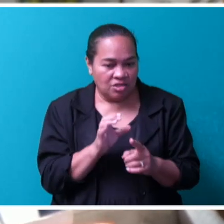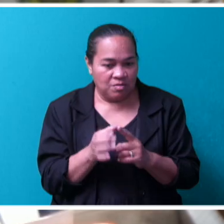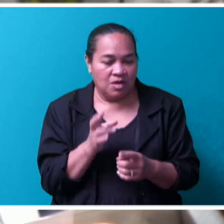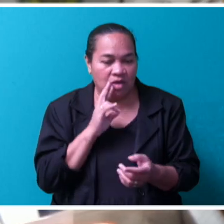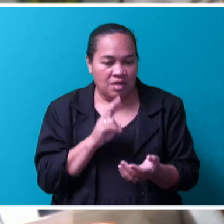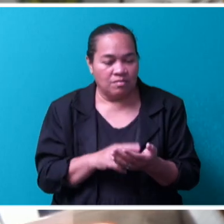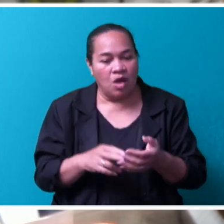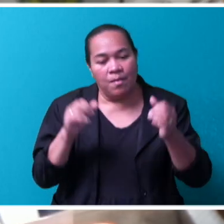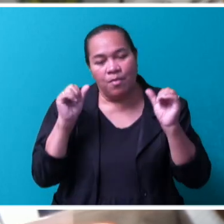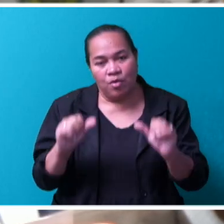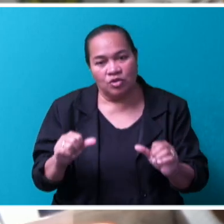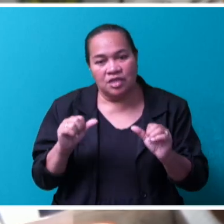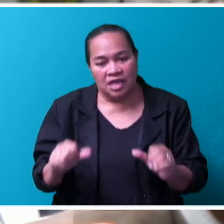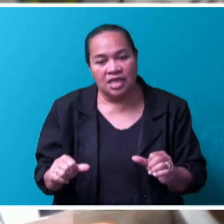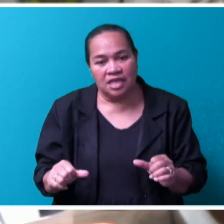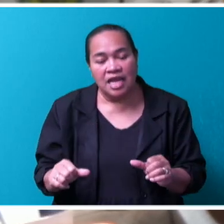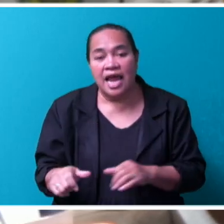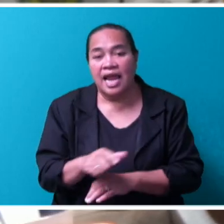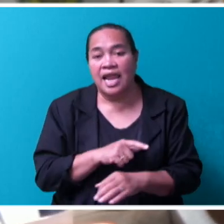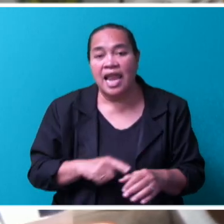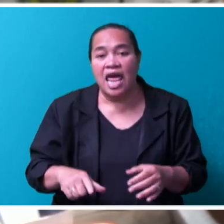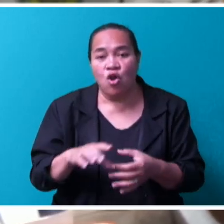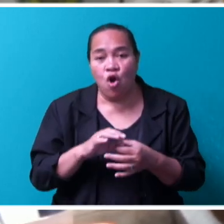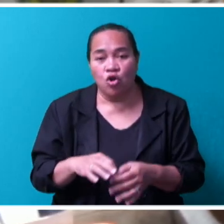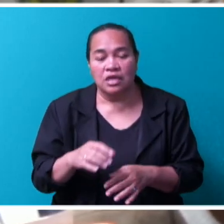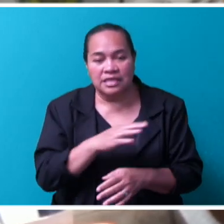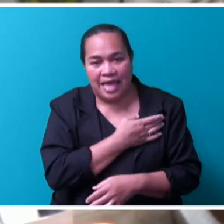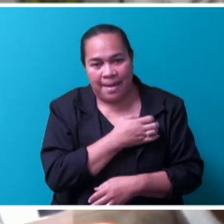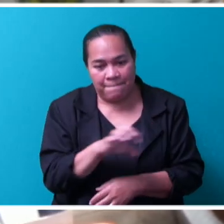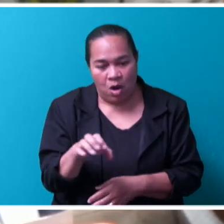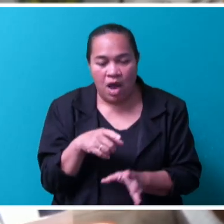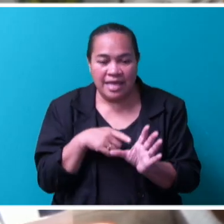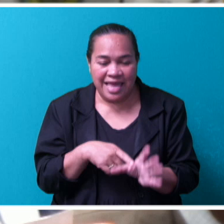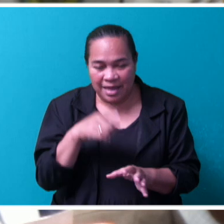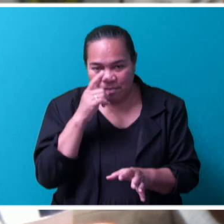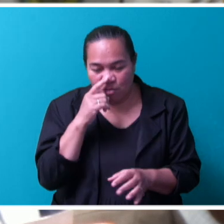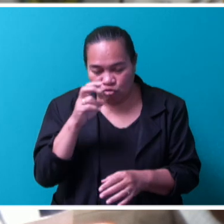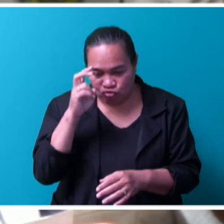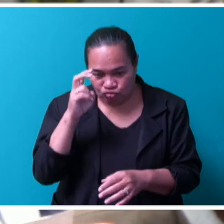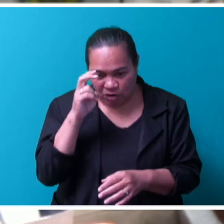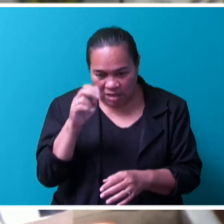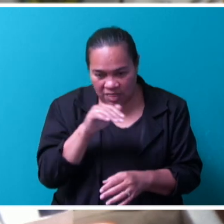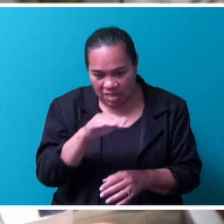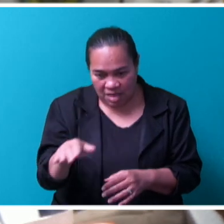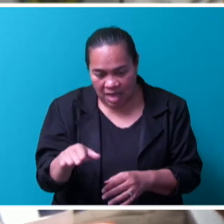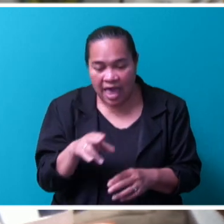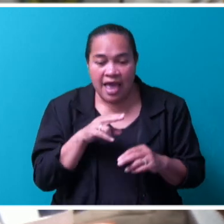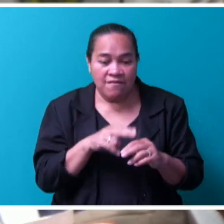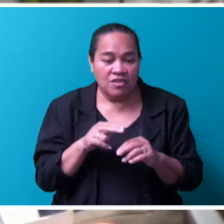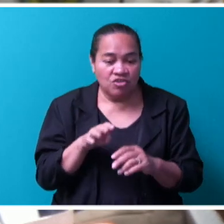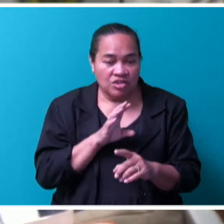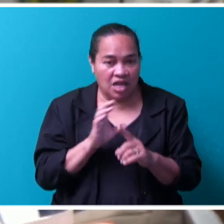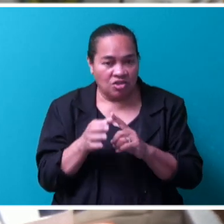protected, landowners empowerment, young people trained, and Fiji's cultural heritage